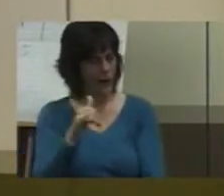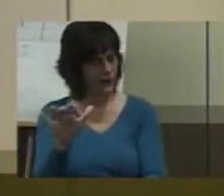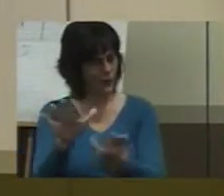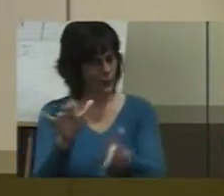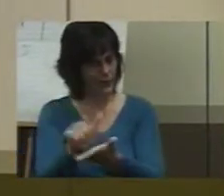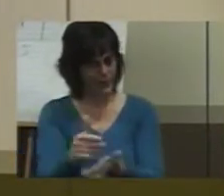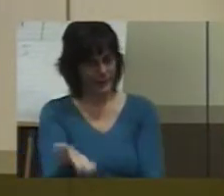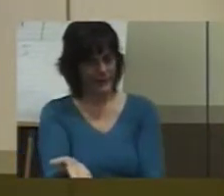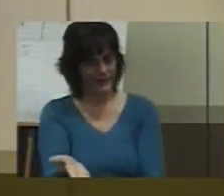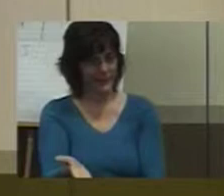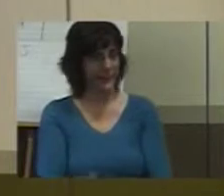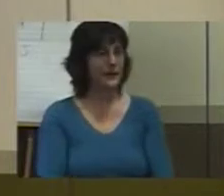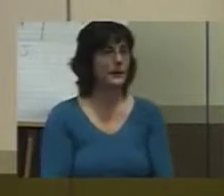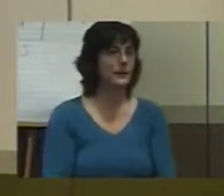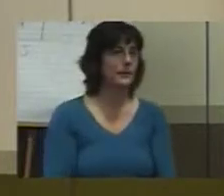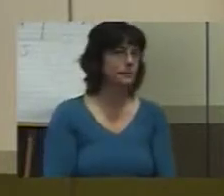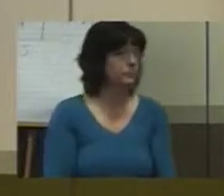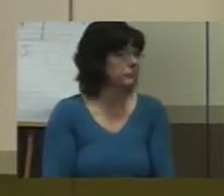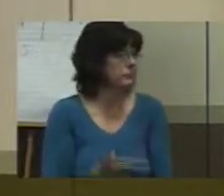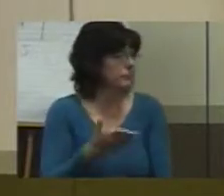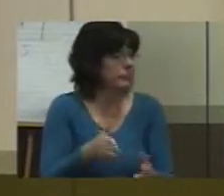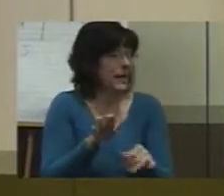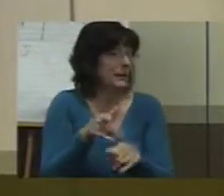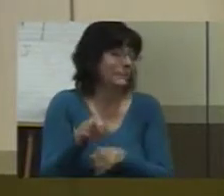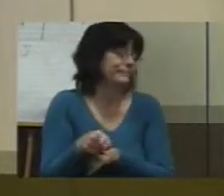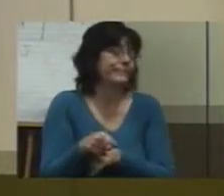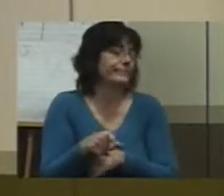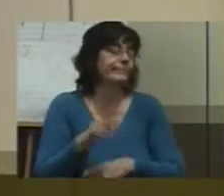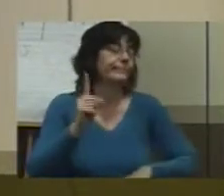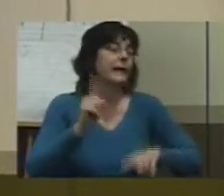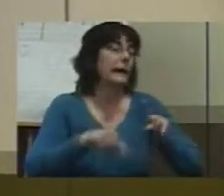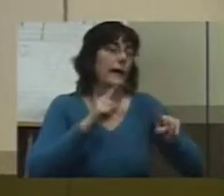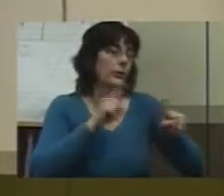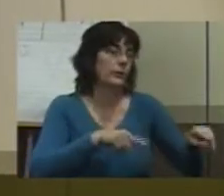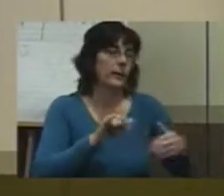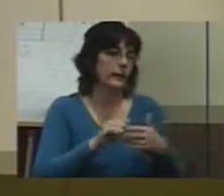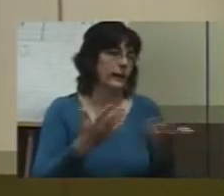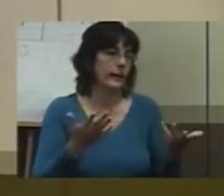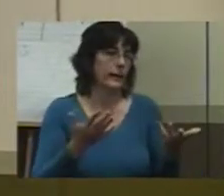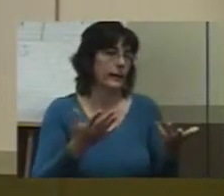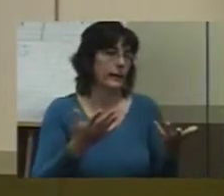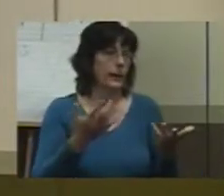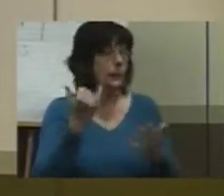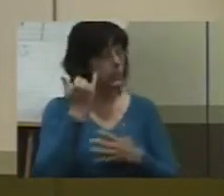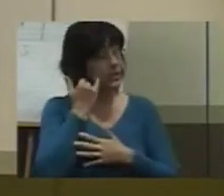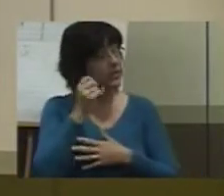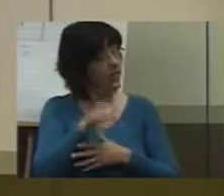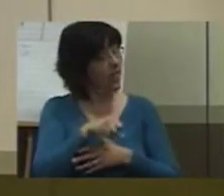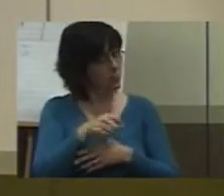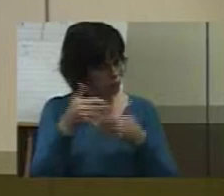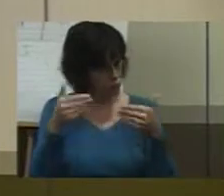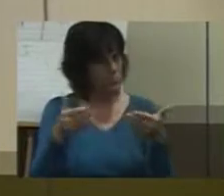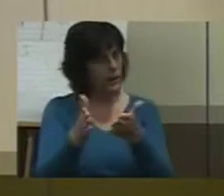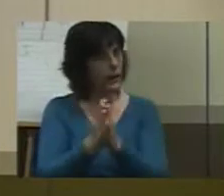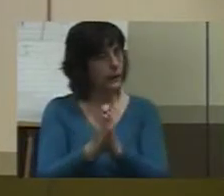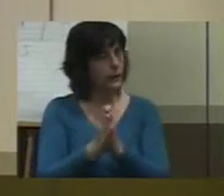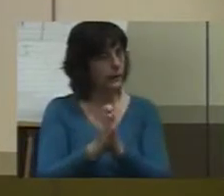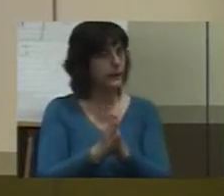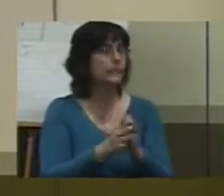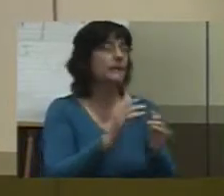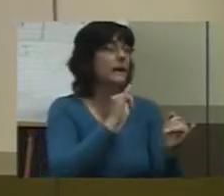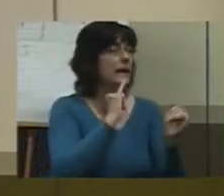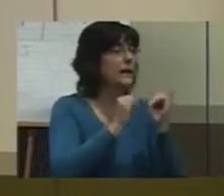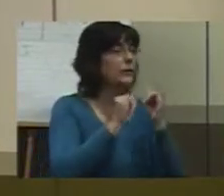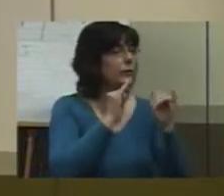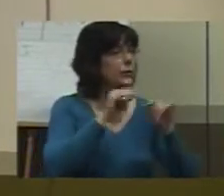you doing this? Okay? Maybe they're not cognitively able to respond to that, but if they are, ask them.